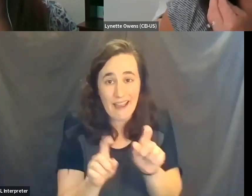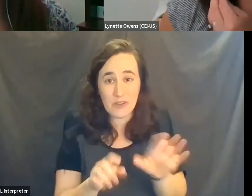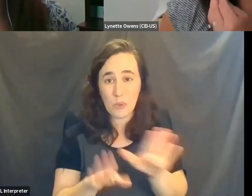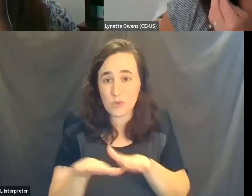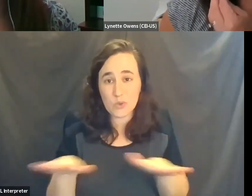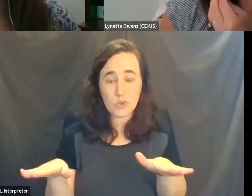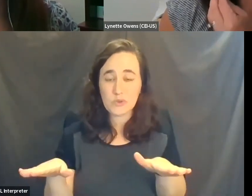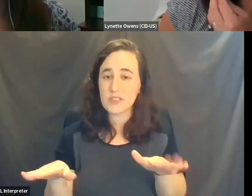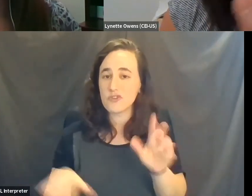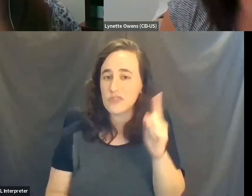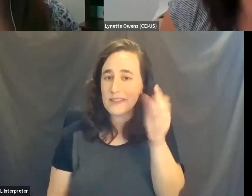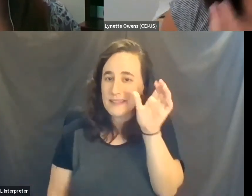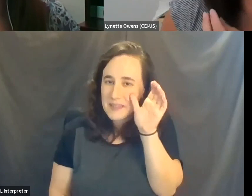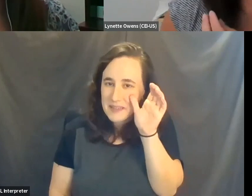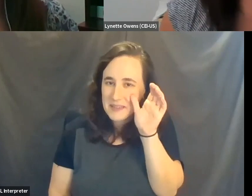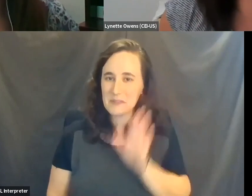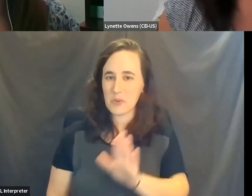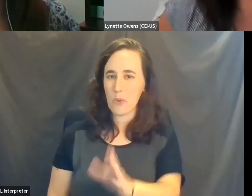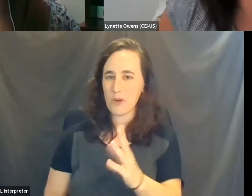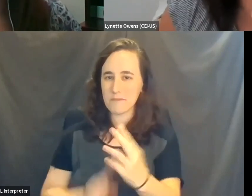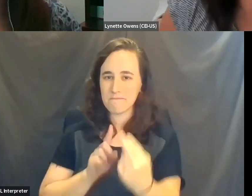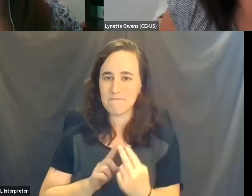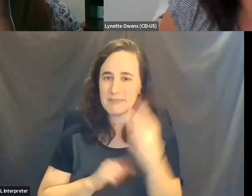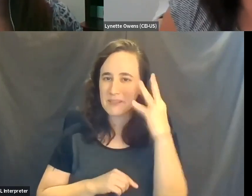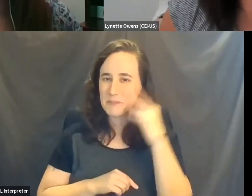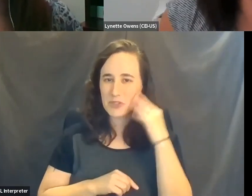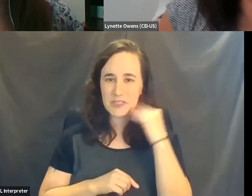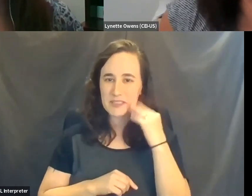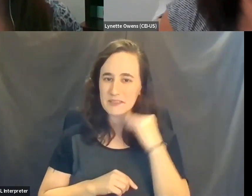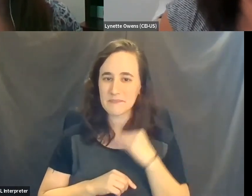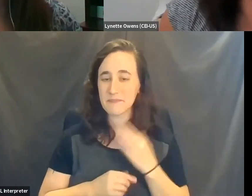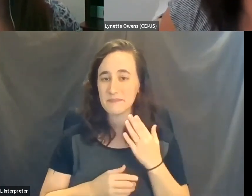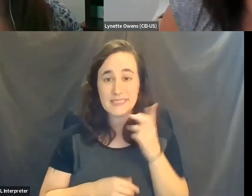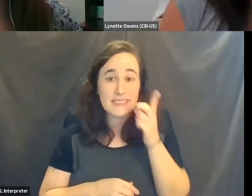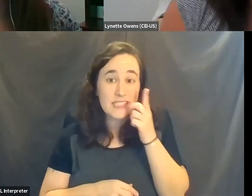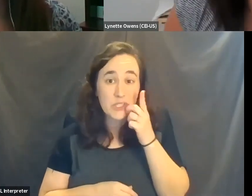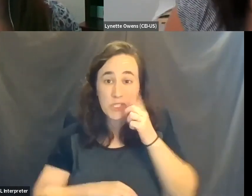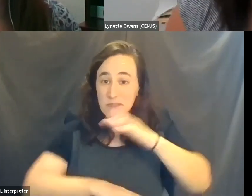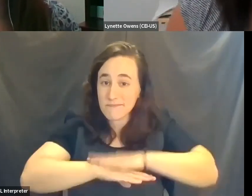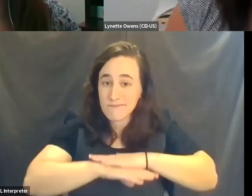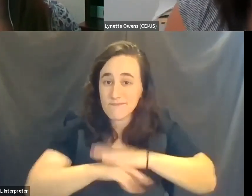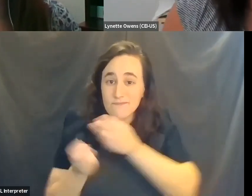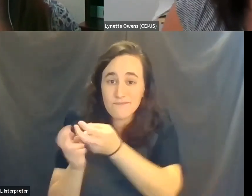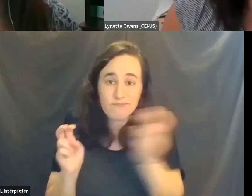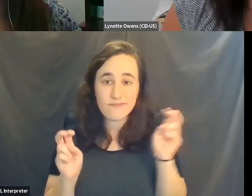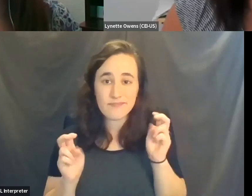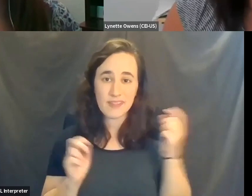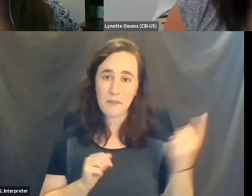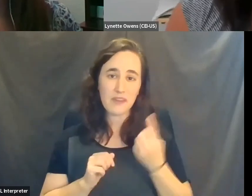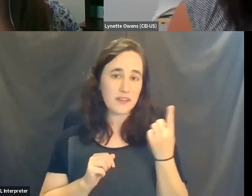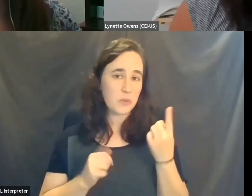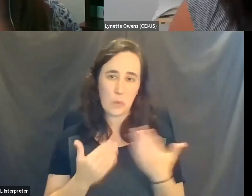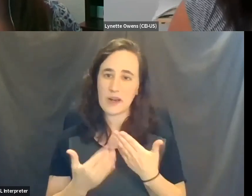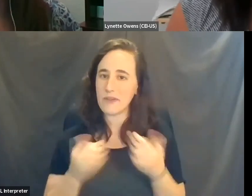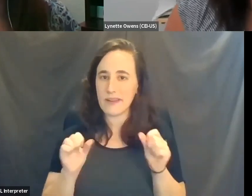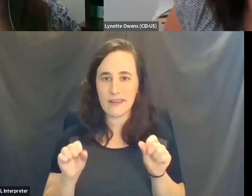mouth and listen. Mm-hmm. Just listen. The entire dinner, whatever you can do. I don't know, maybe that would be a useful